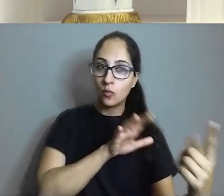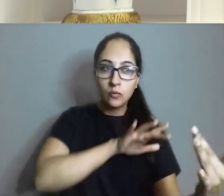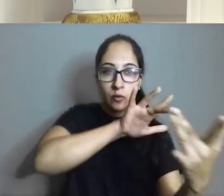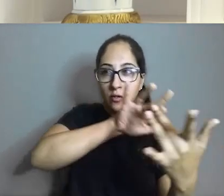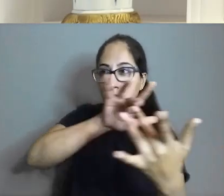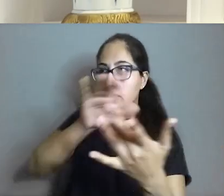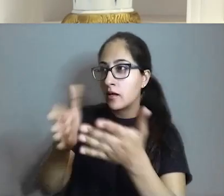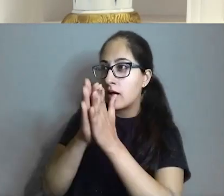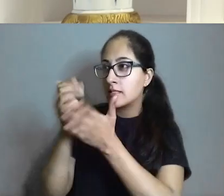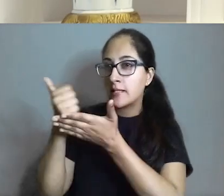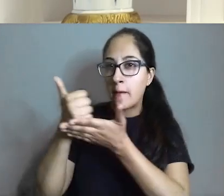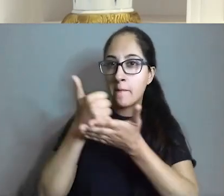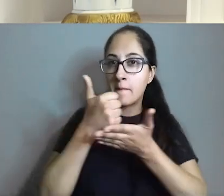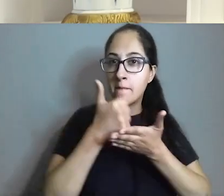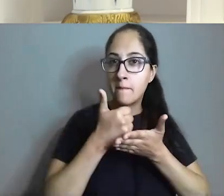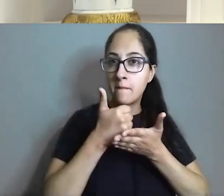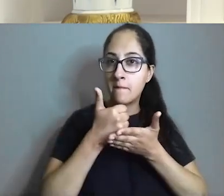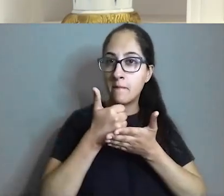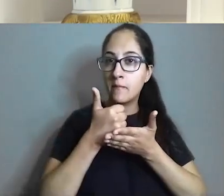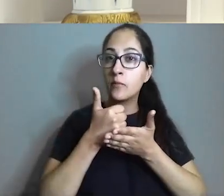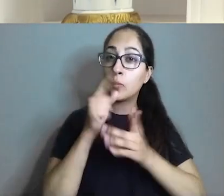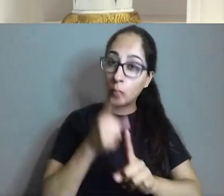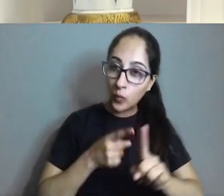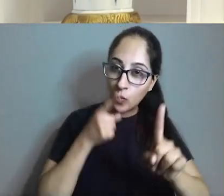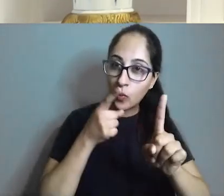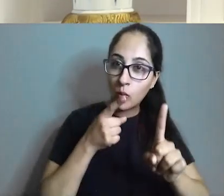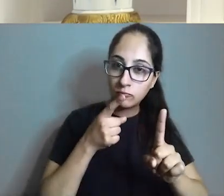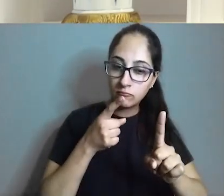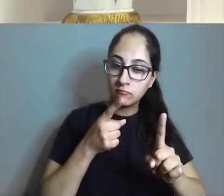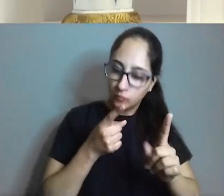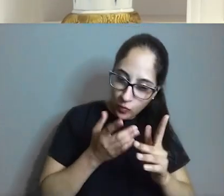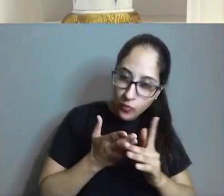and cultivate an attitude of survivorship.